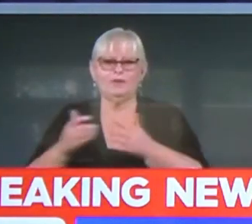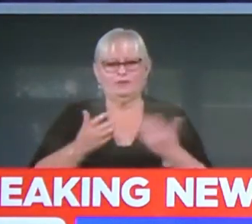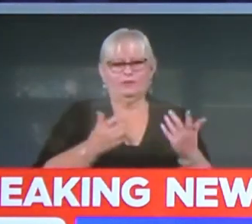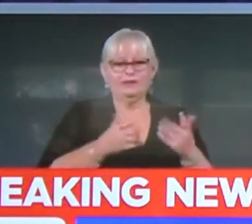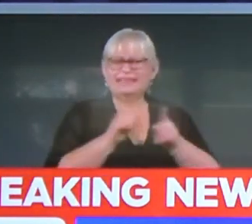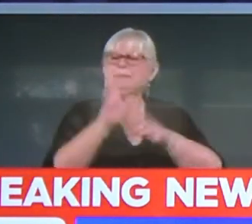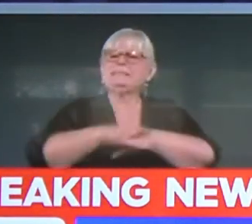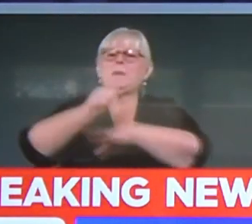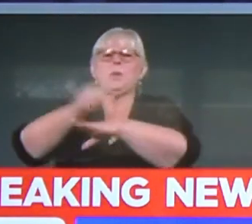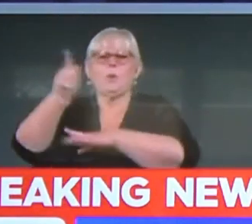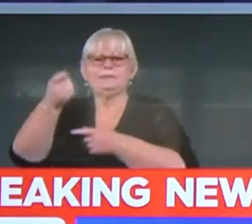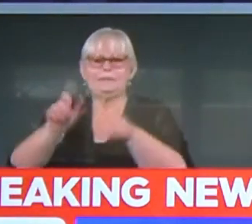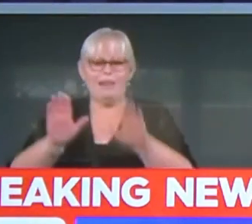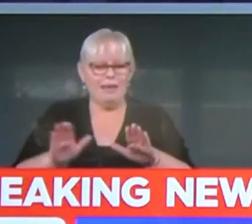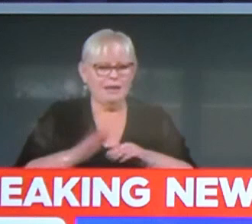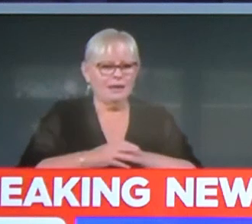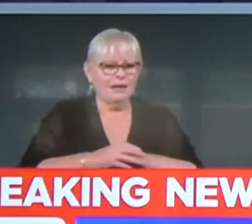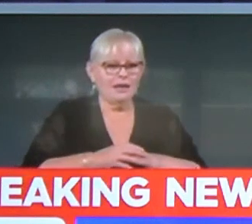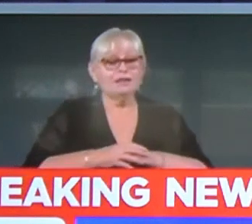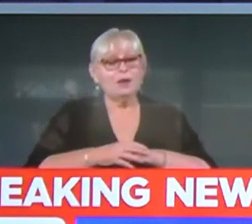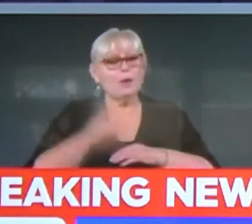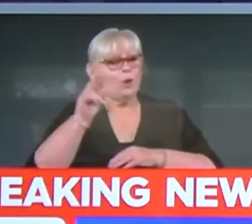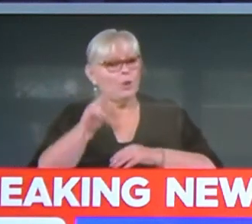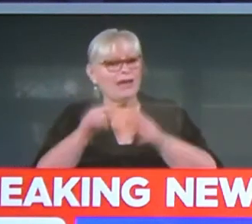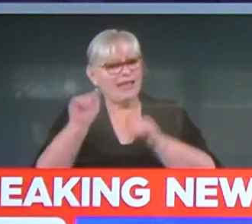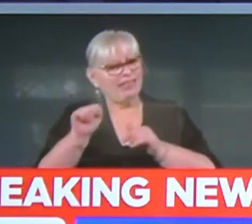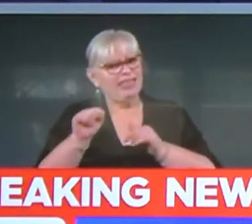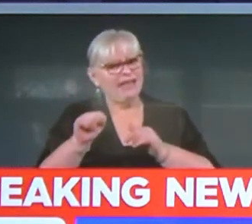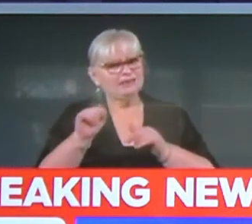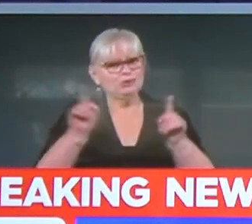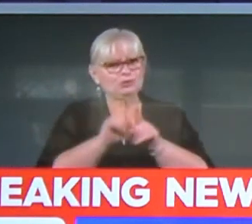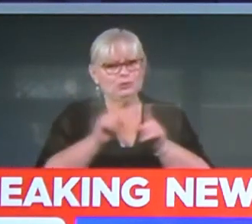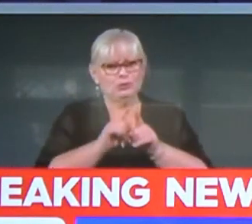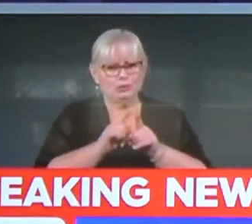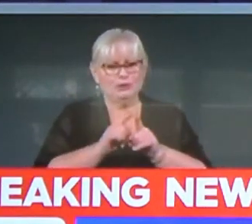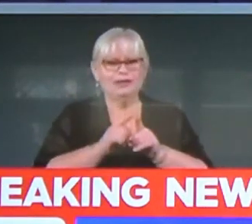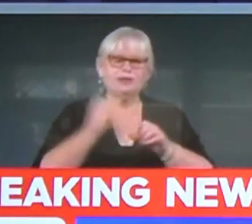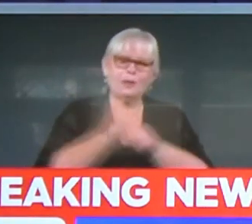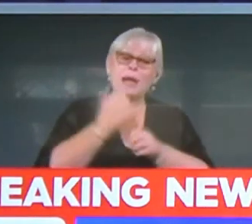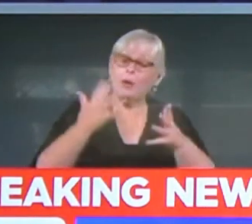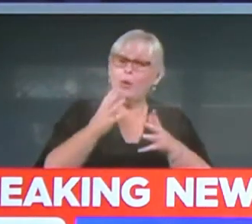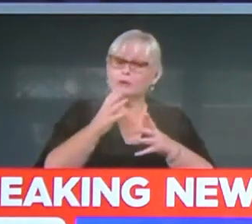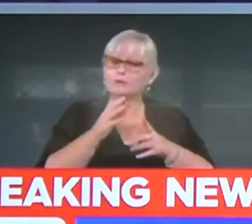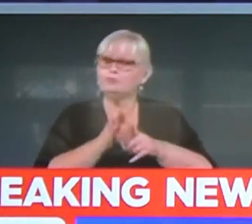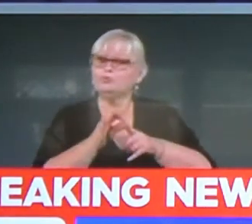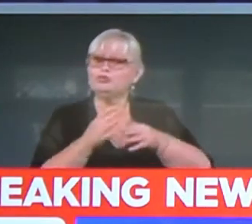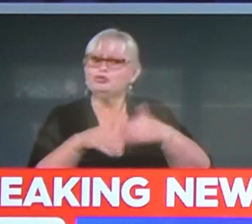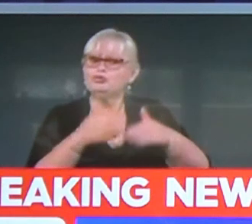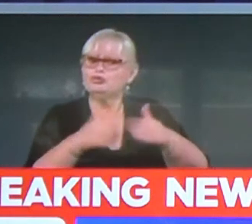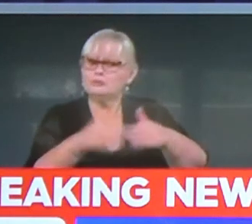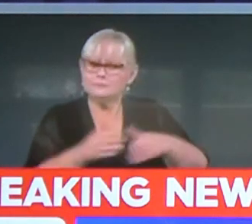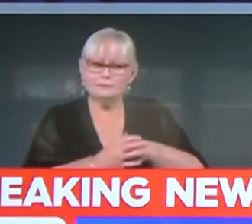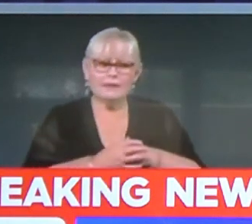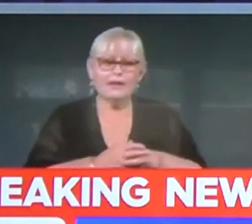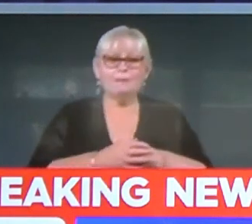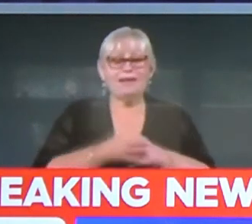in Singapore. And so those delivery methods are also being looked at by the Commonwealth, and we're making a lot of progress there. But to